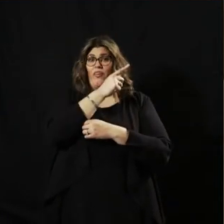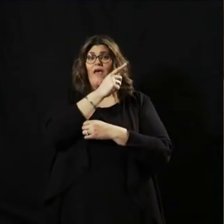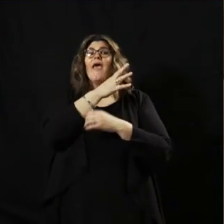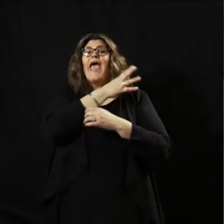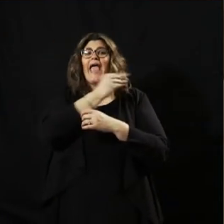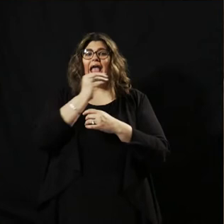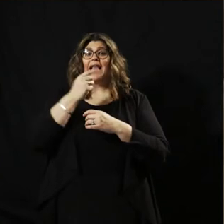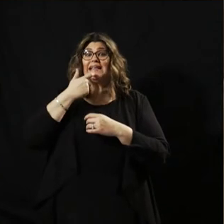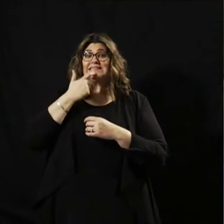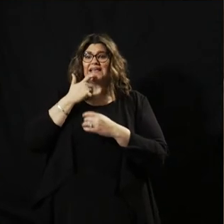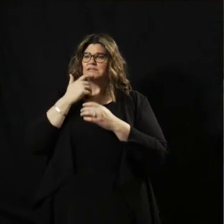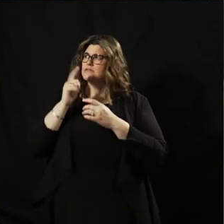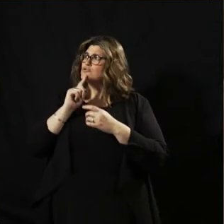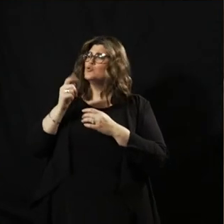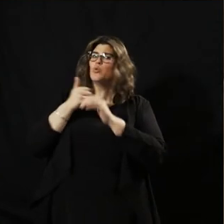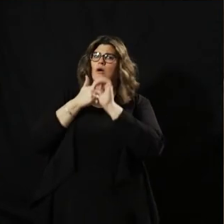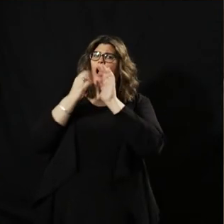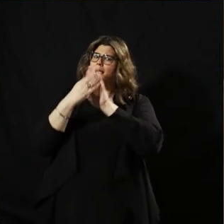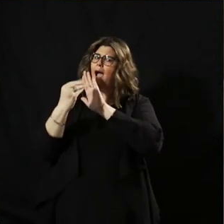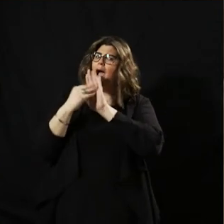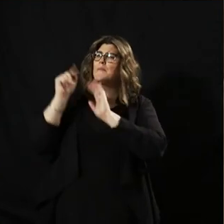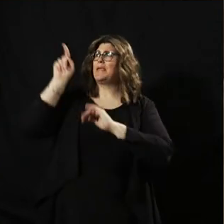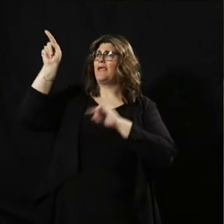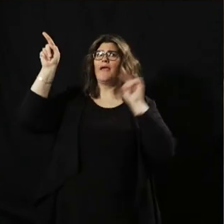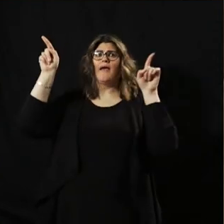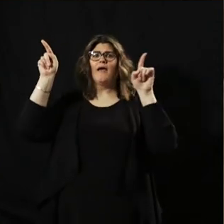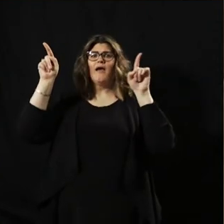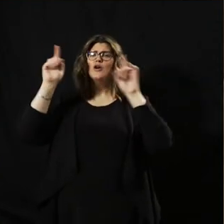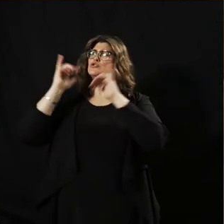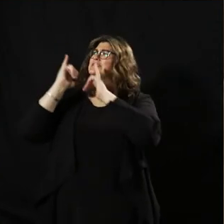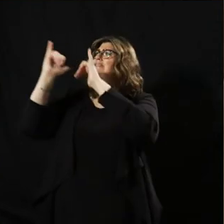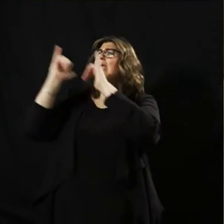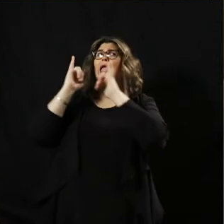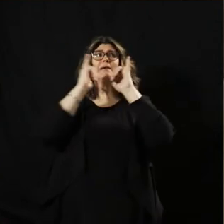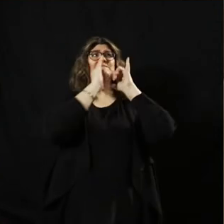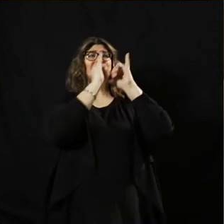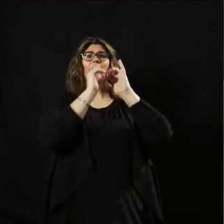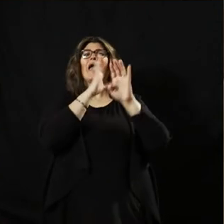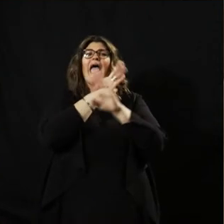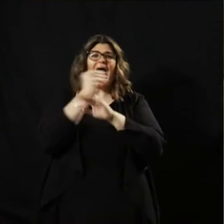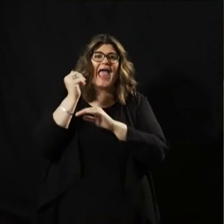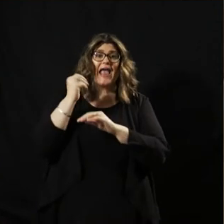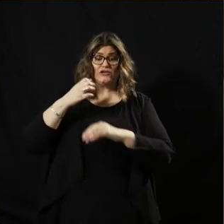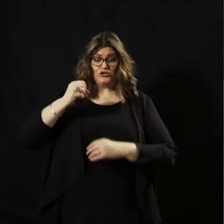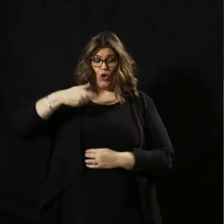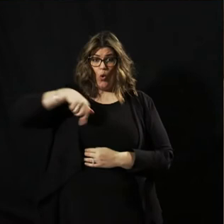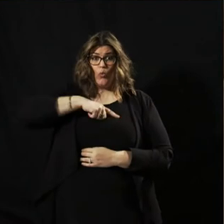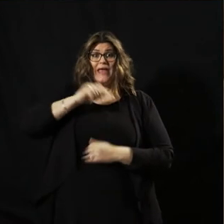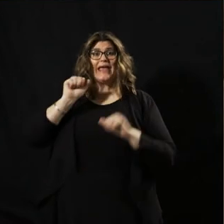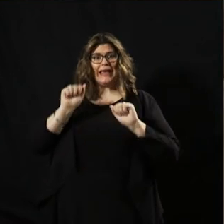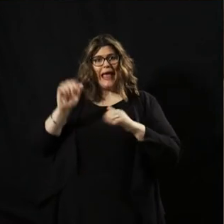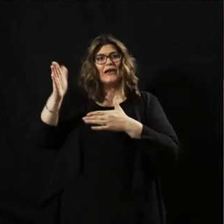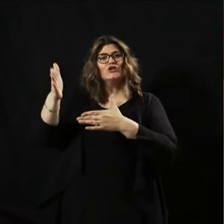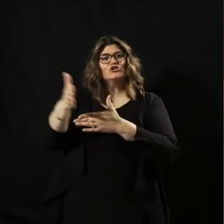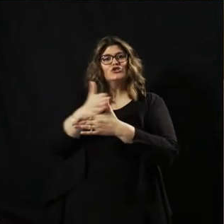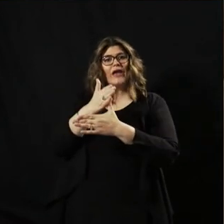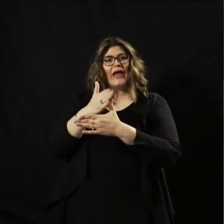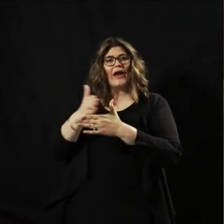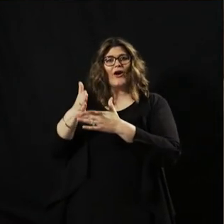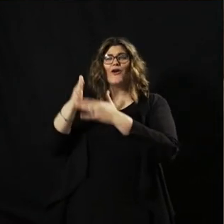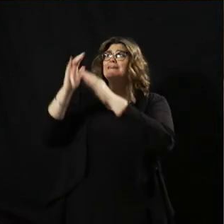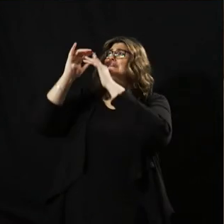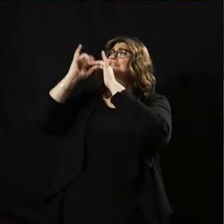follow him, to imitate him, to unite with him, so that we can share in his saving